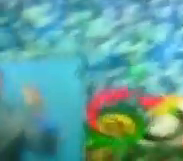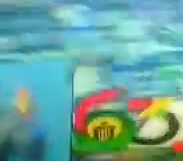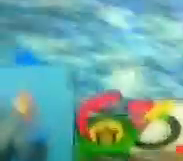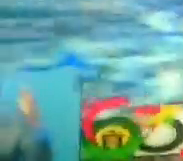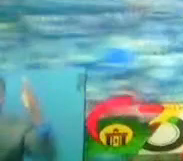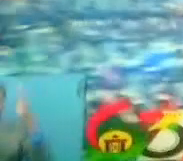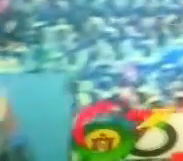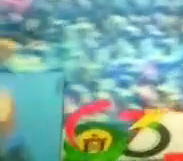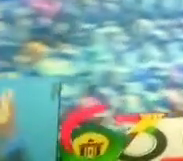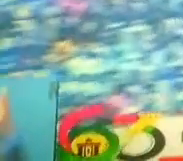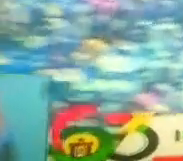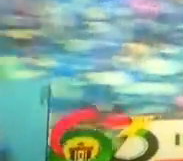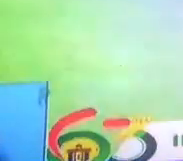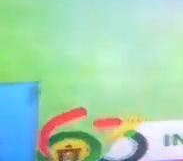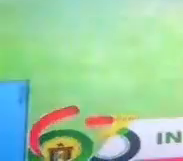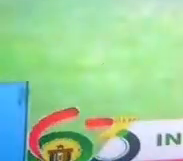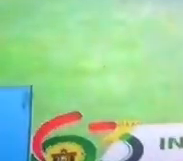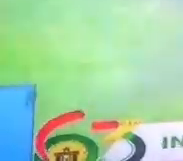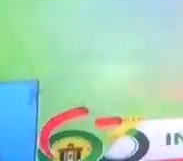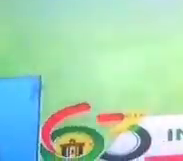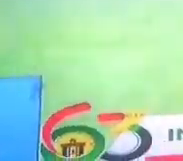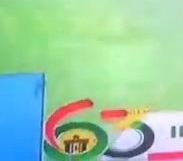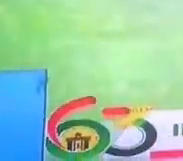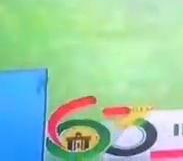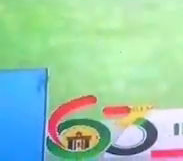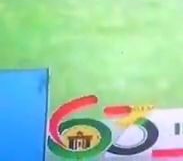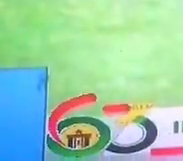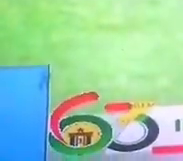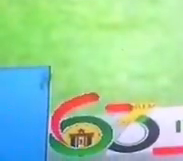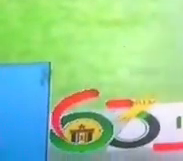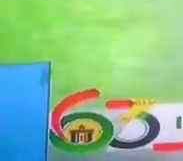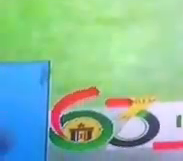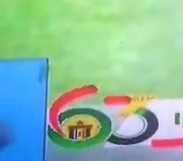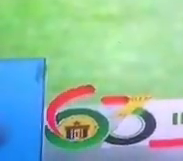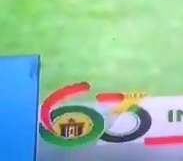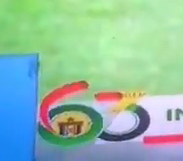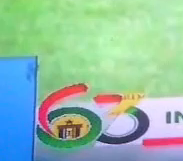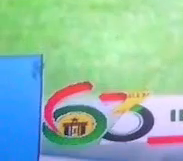This one, anytime someone jumps through it,